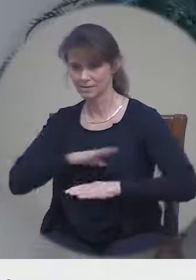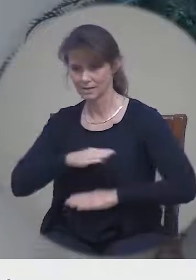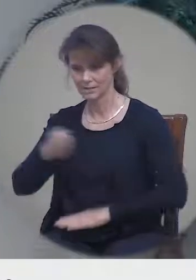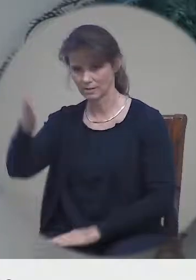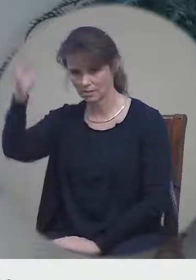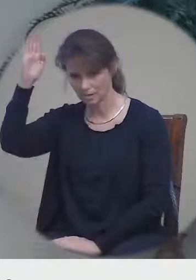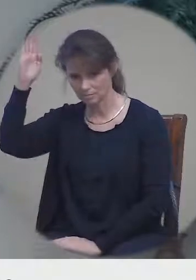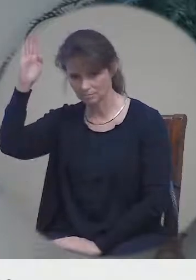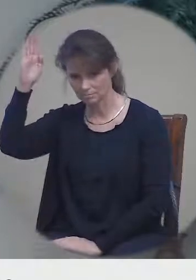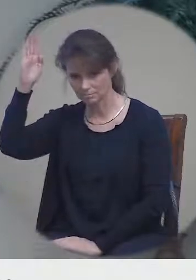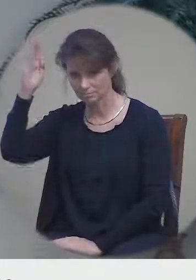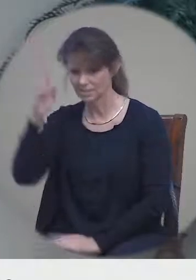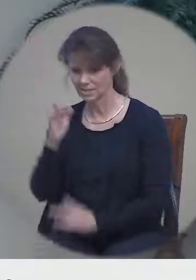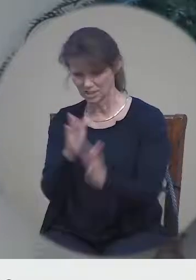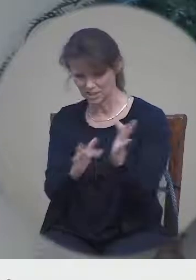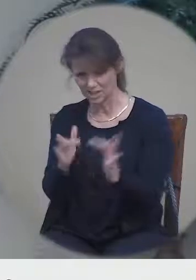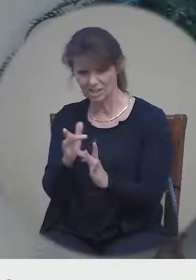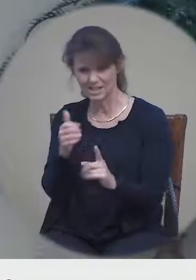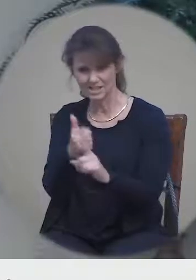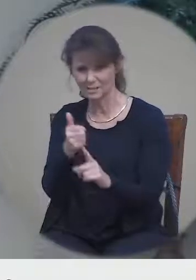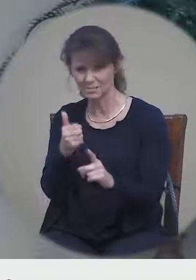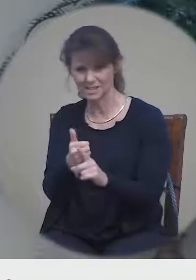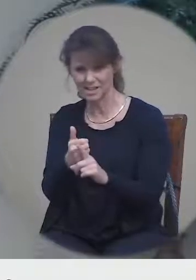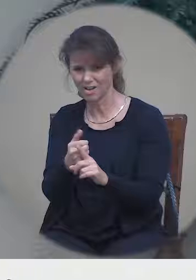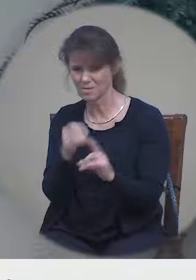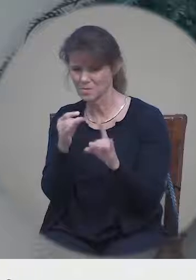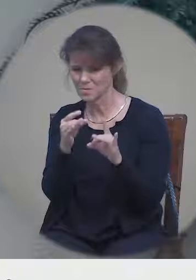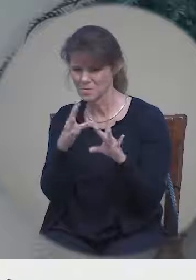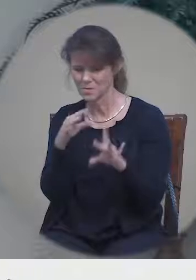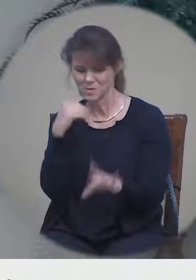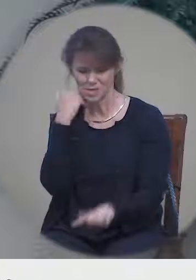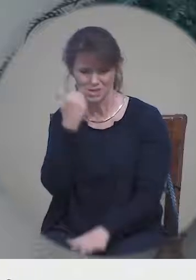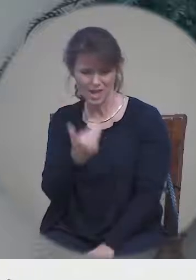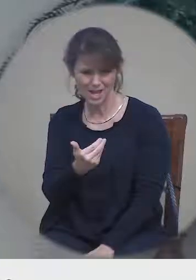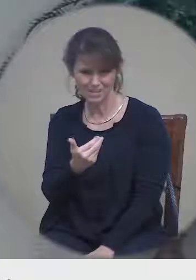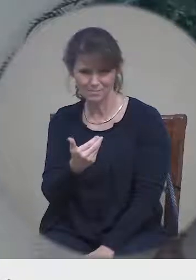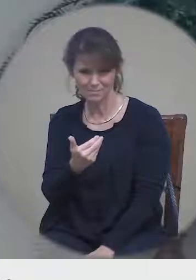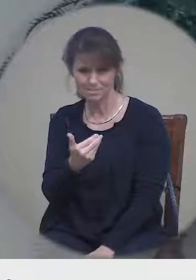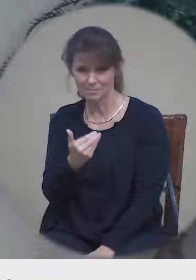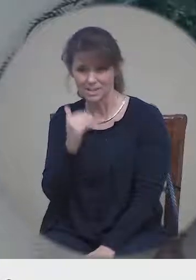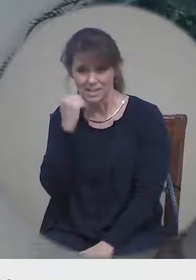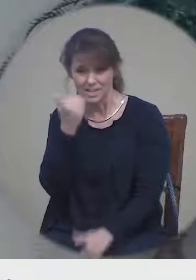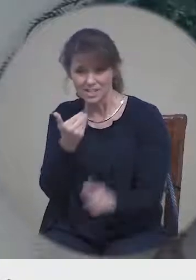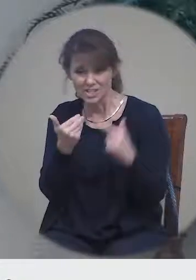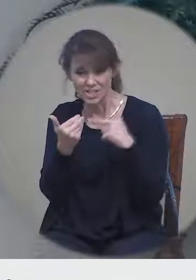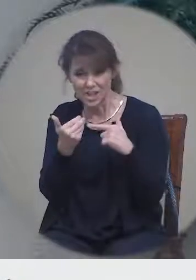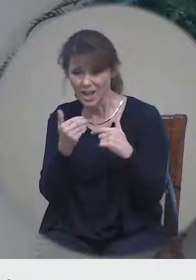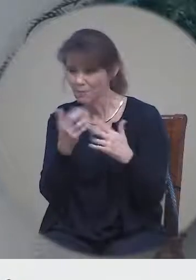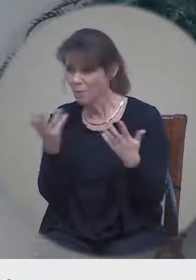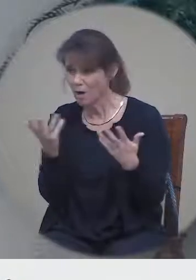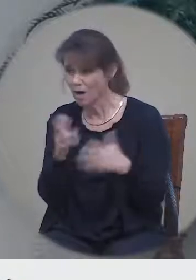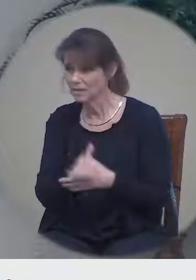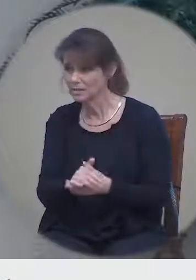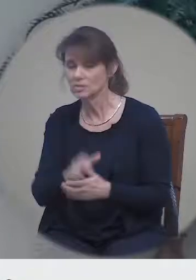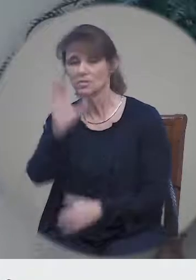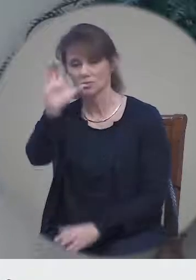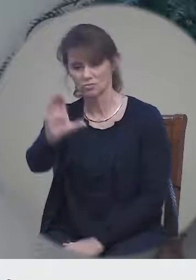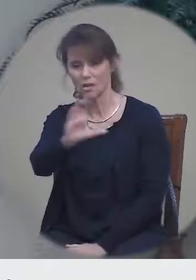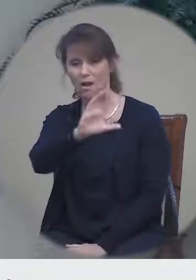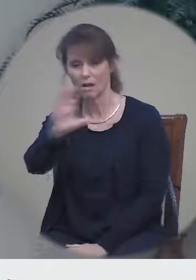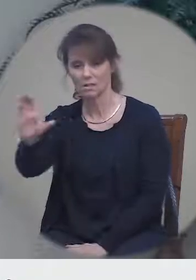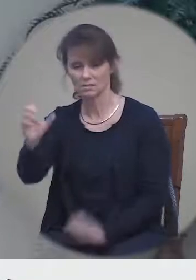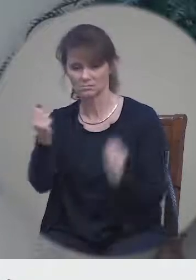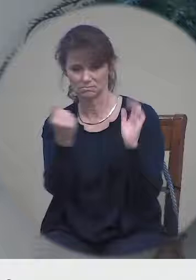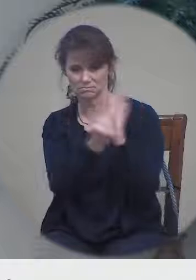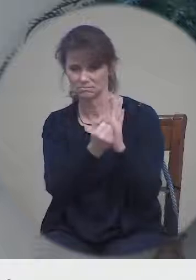despised the shame. That's the shame of the cross. The scriptures say, cursed is anyone who